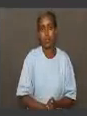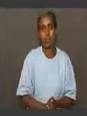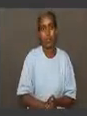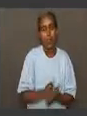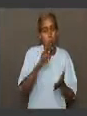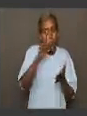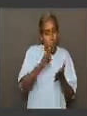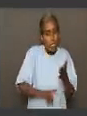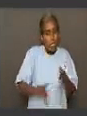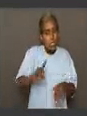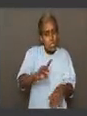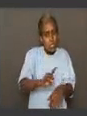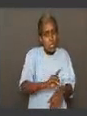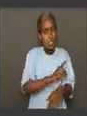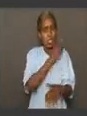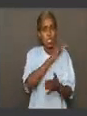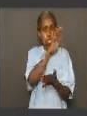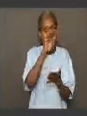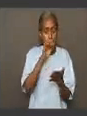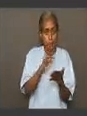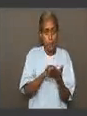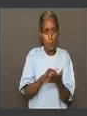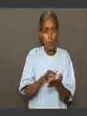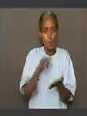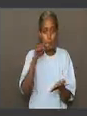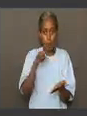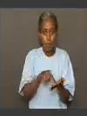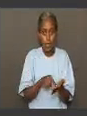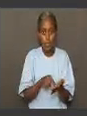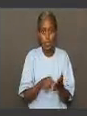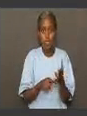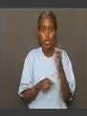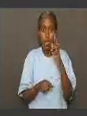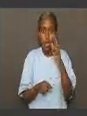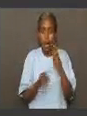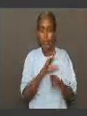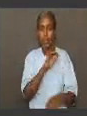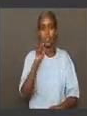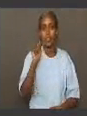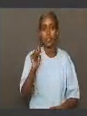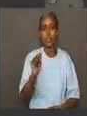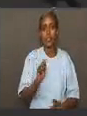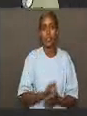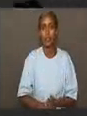What is the distance between points R and T?